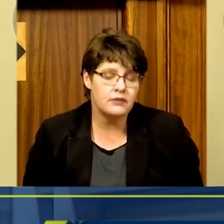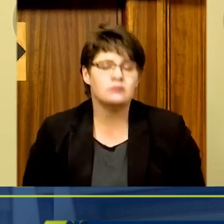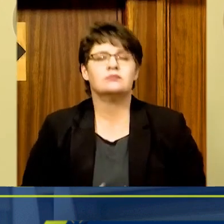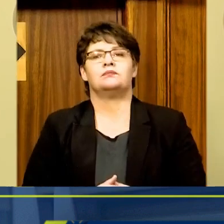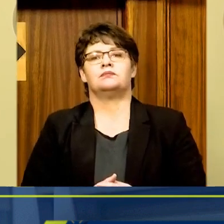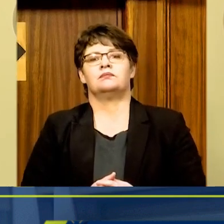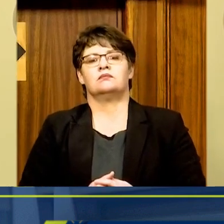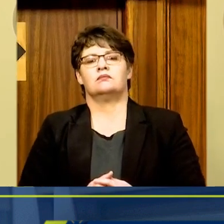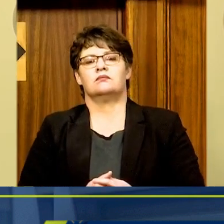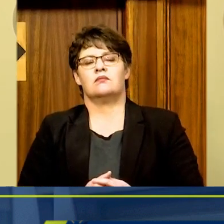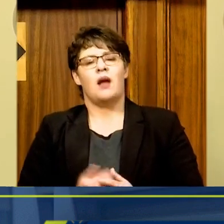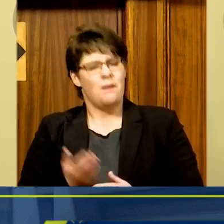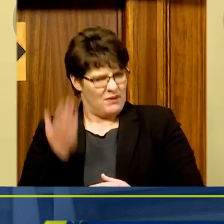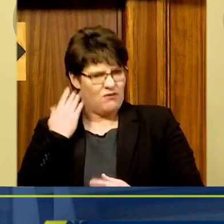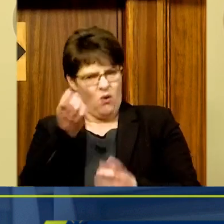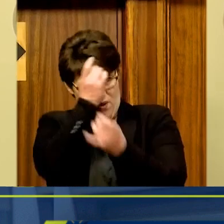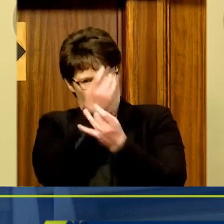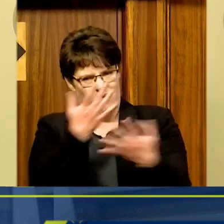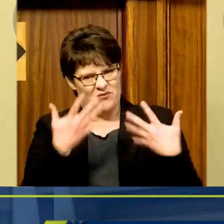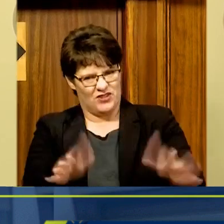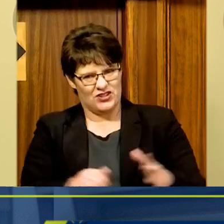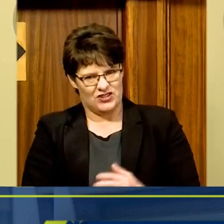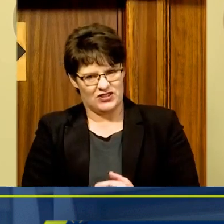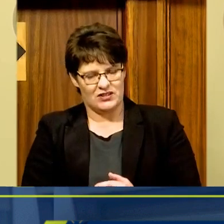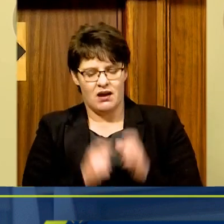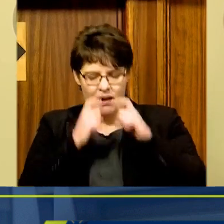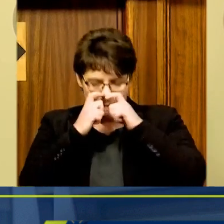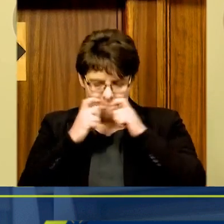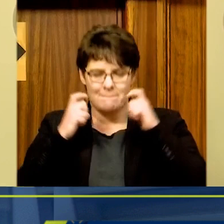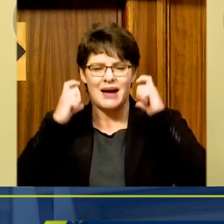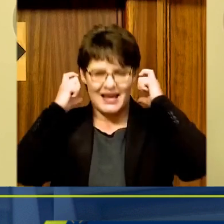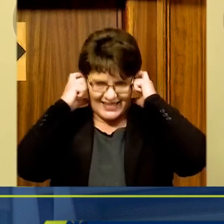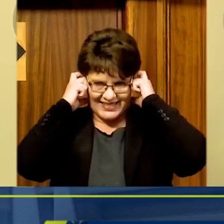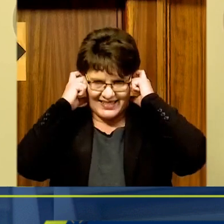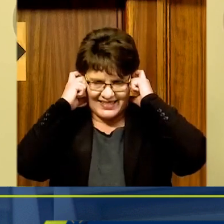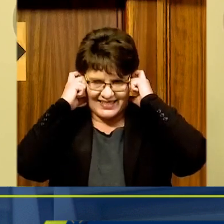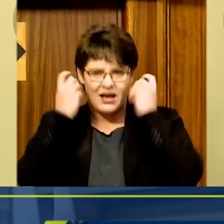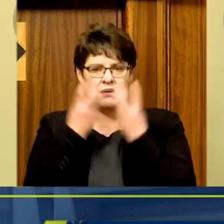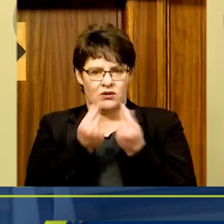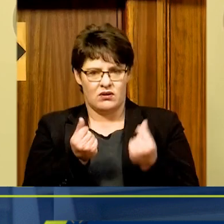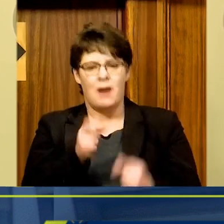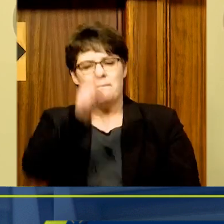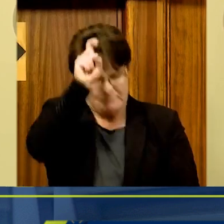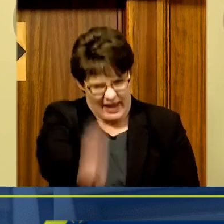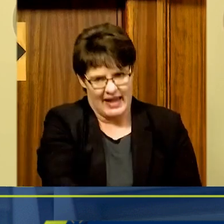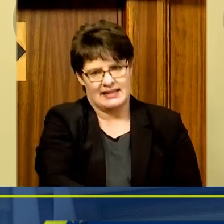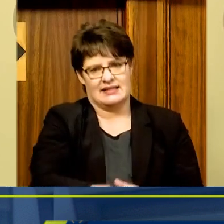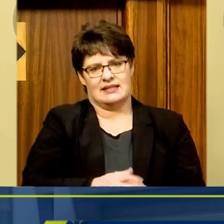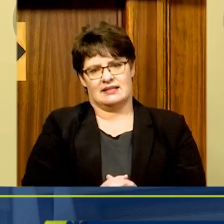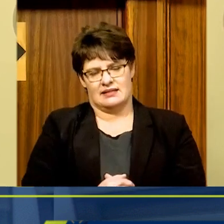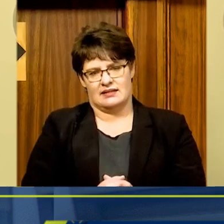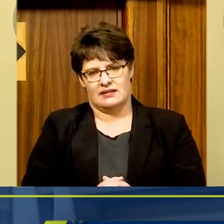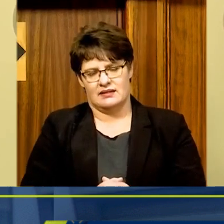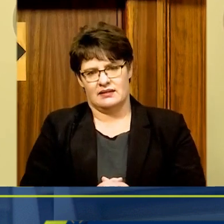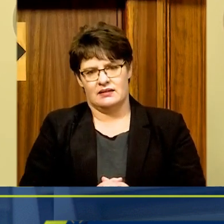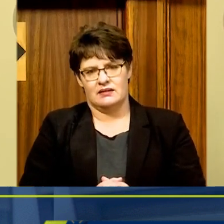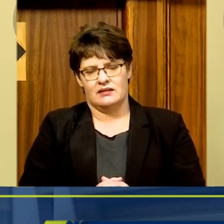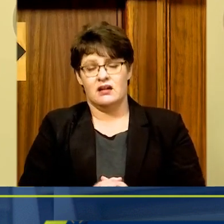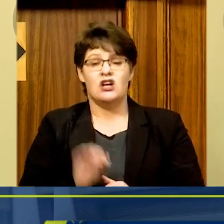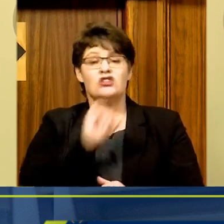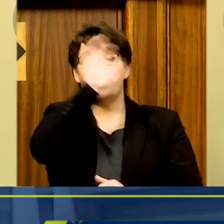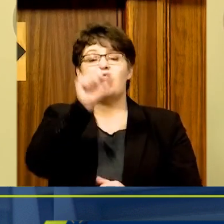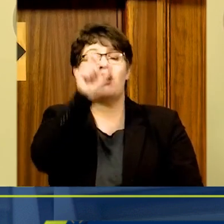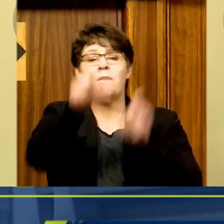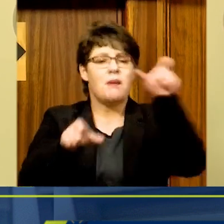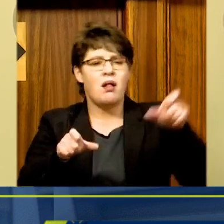we had earlier said that the wearing of cloth masks will be mandatory. While many South